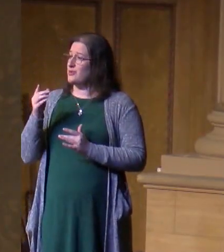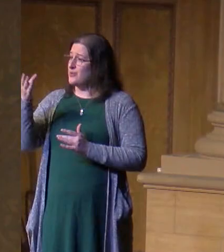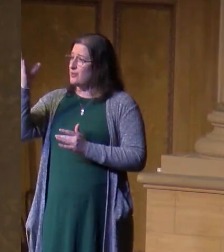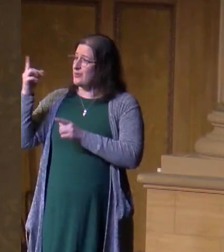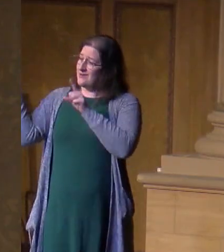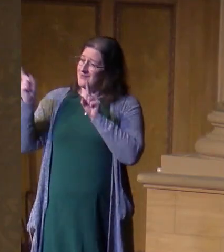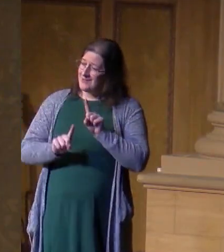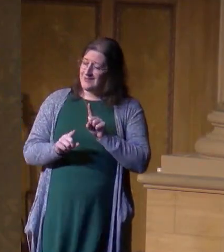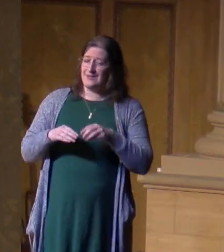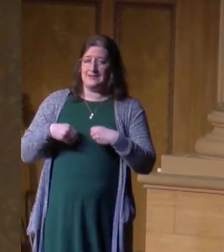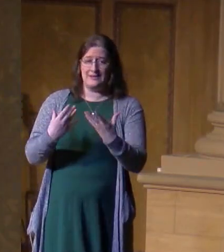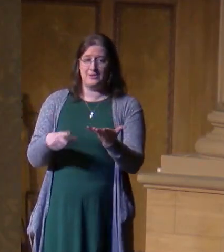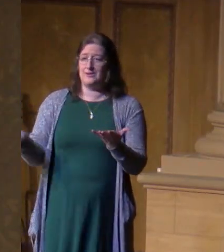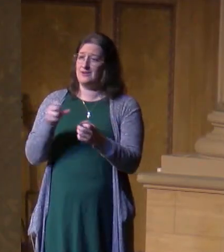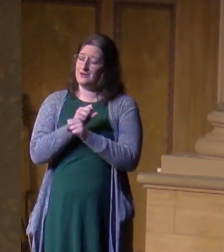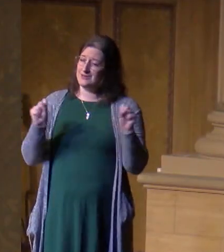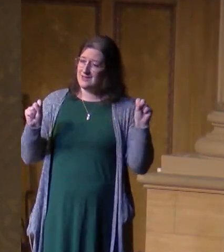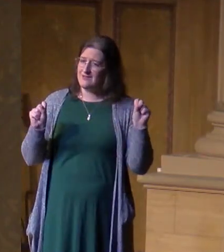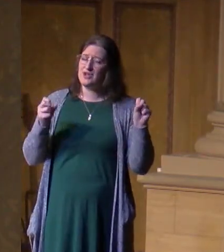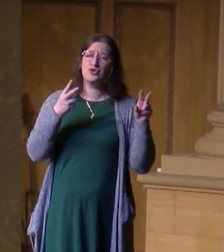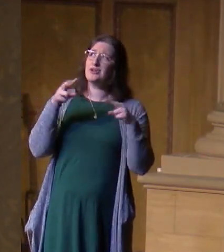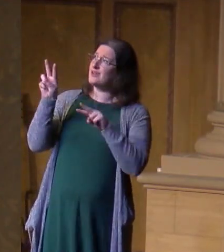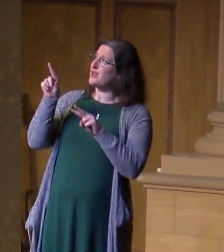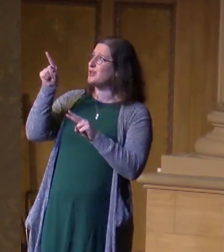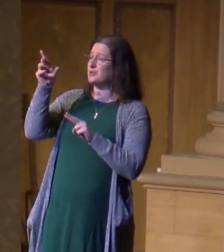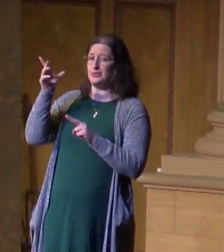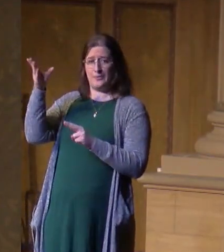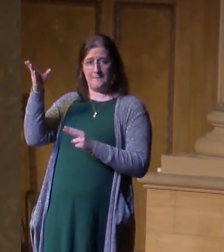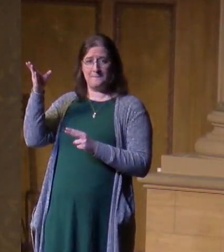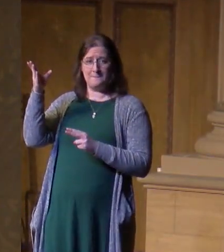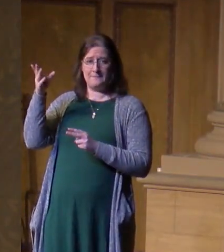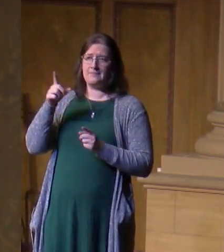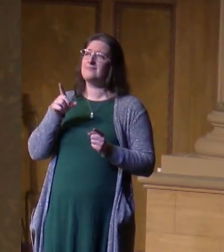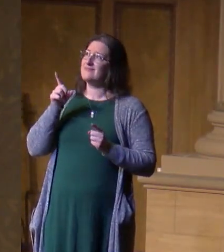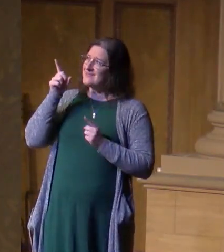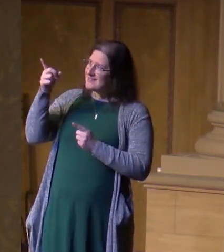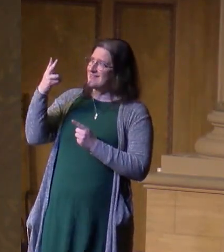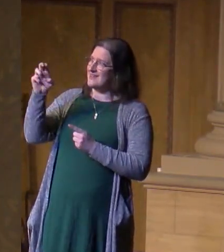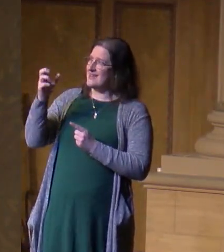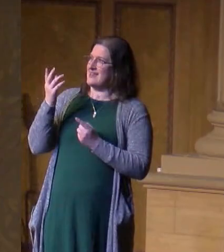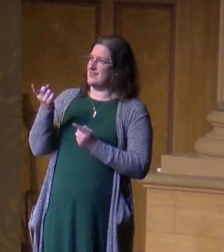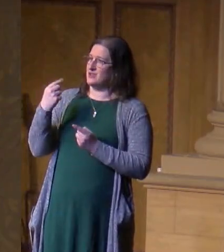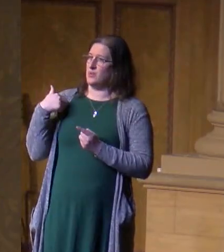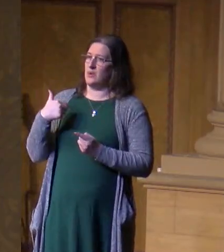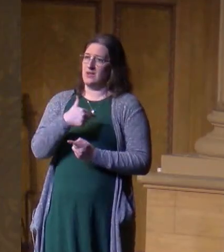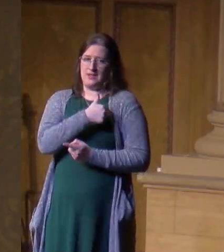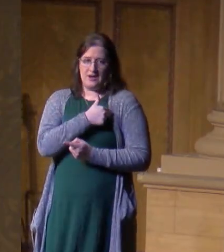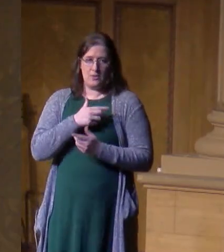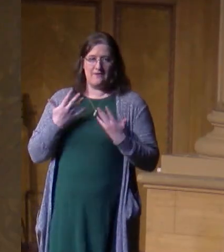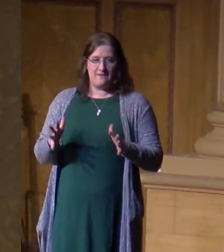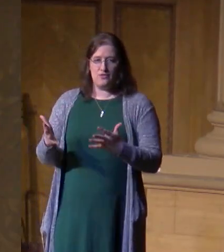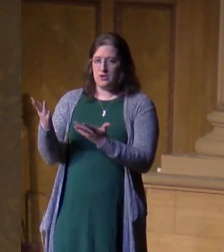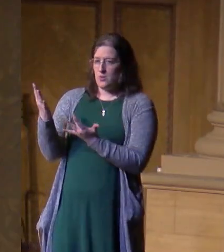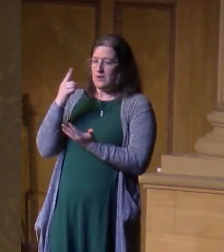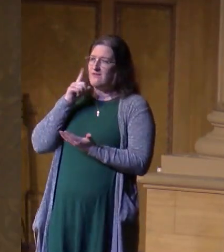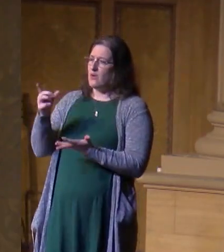salvation. Turn to him. He's the one you've been waiting for. In let's pray this evening. Let's pray.